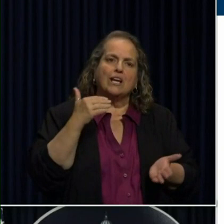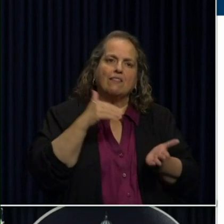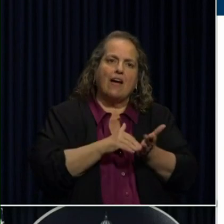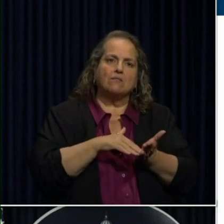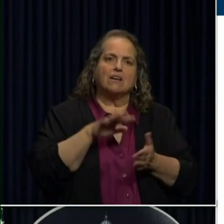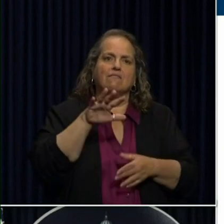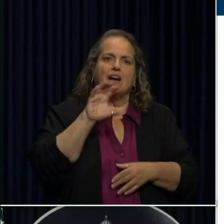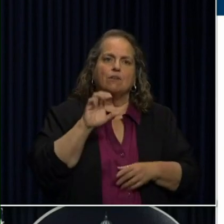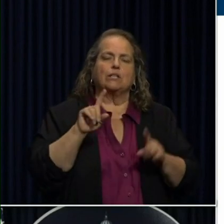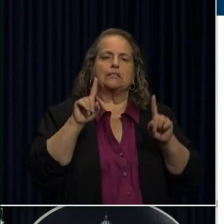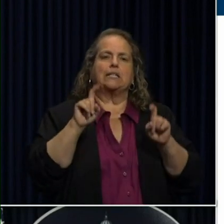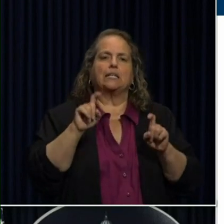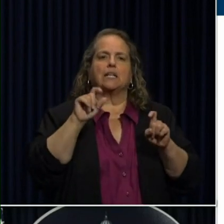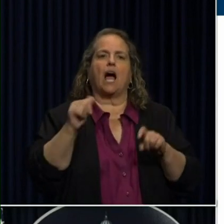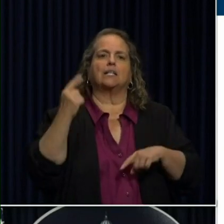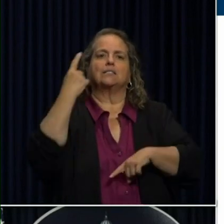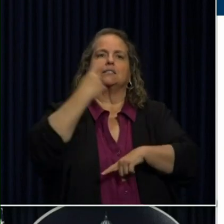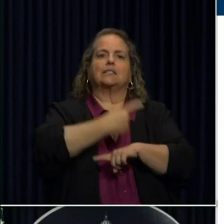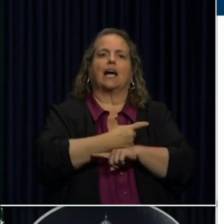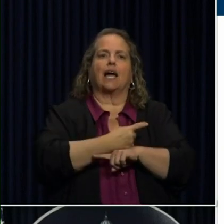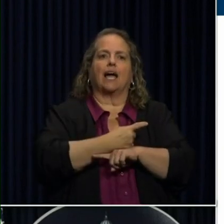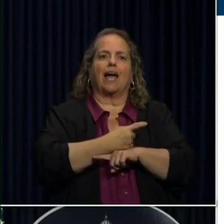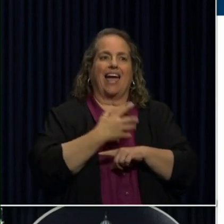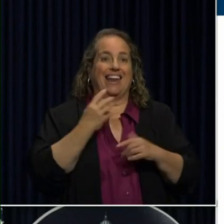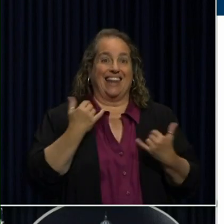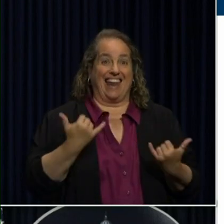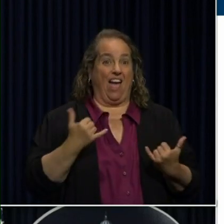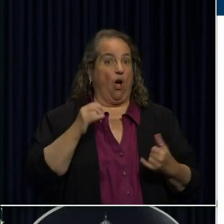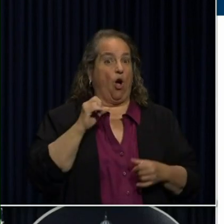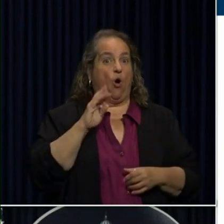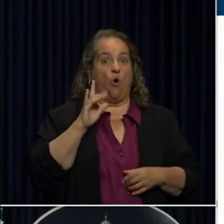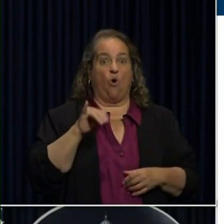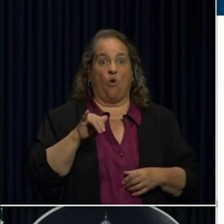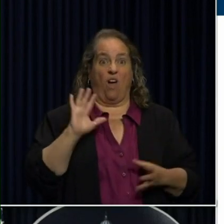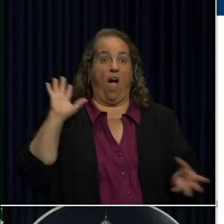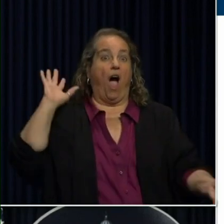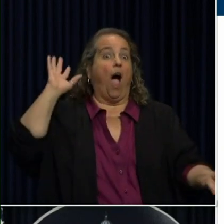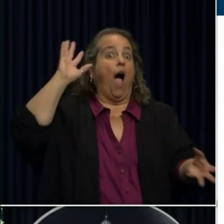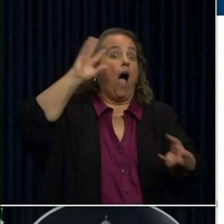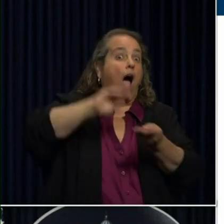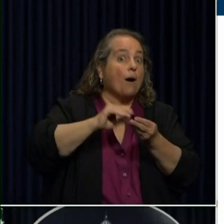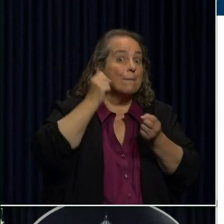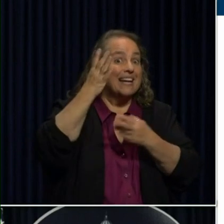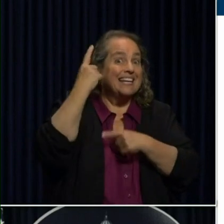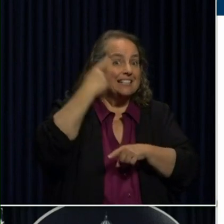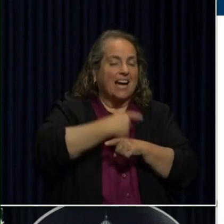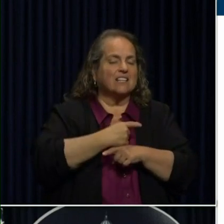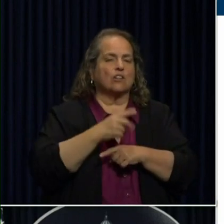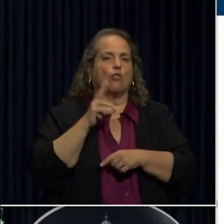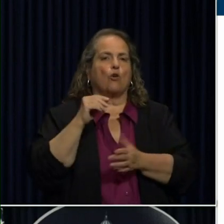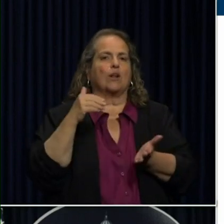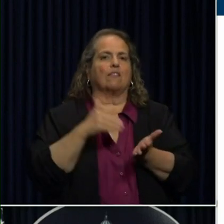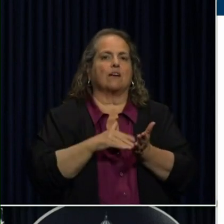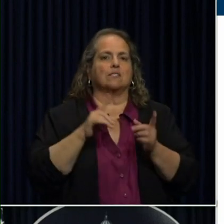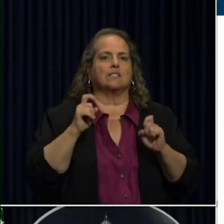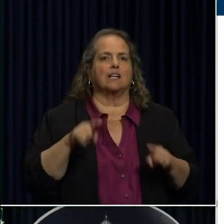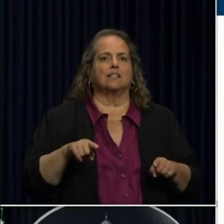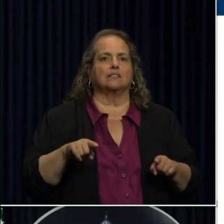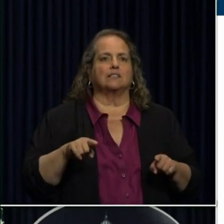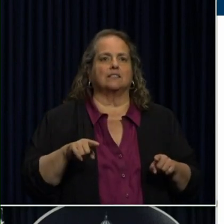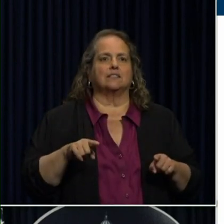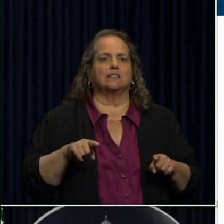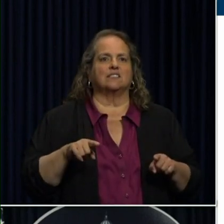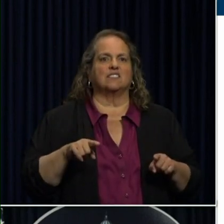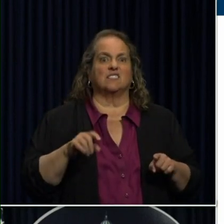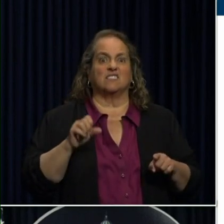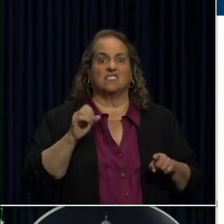call. And we've only done 30,000 or so tests already. So just to put that in context, we would exceed in 3 days the total tests we've done over the last